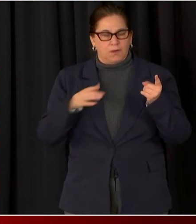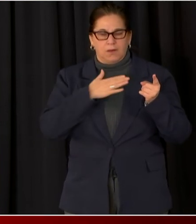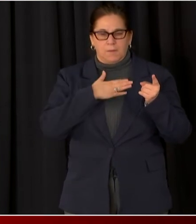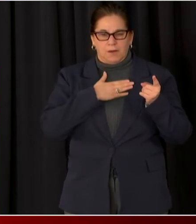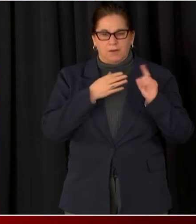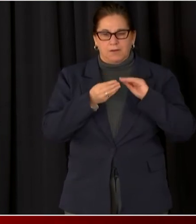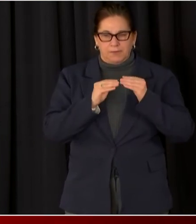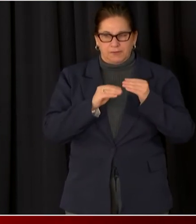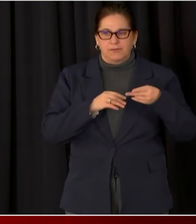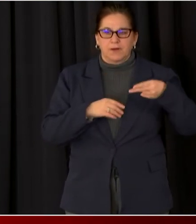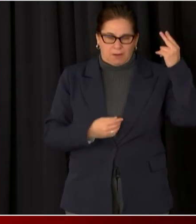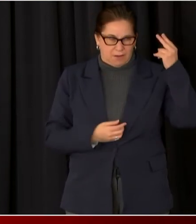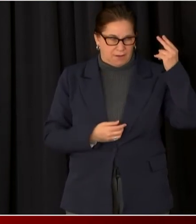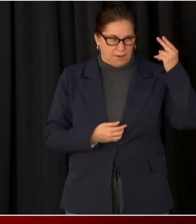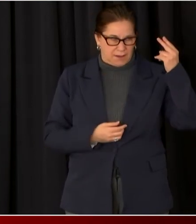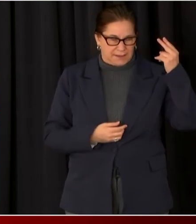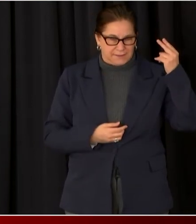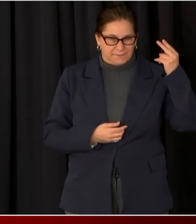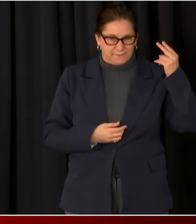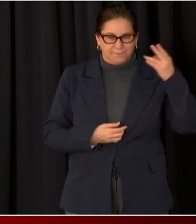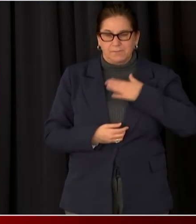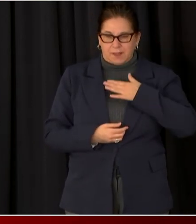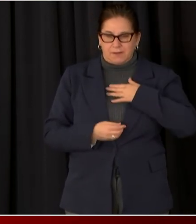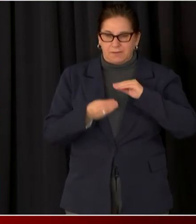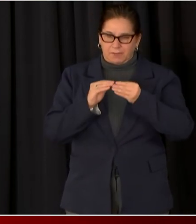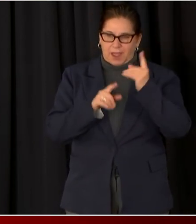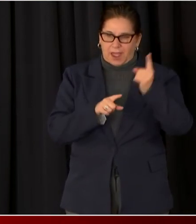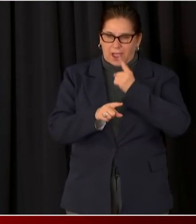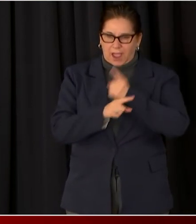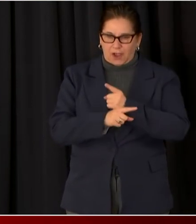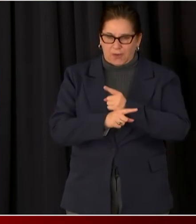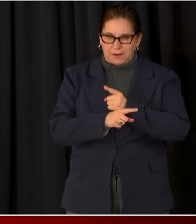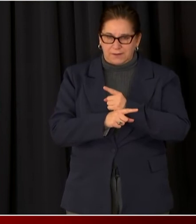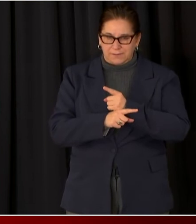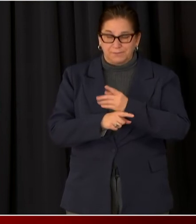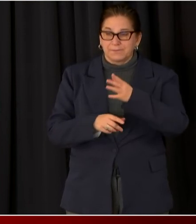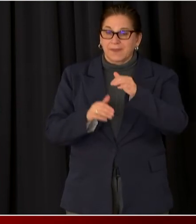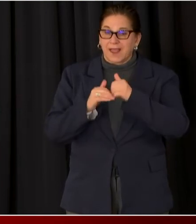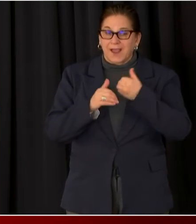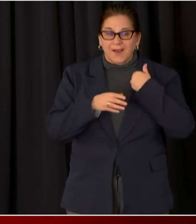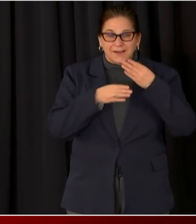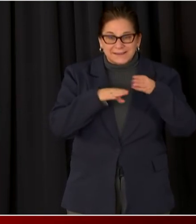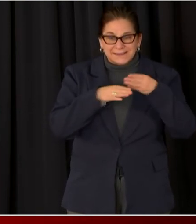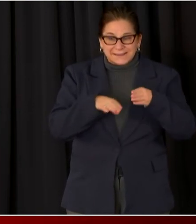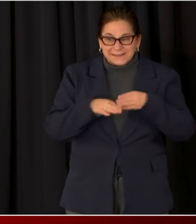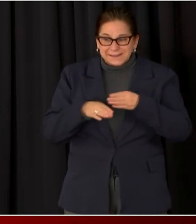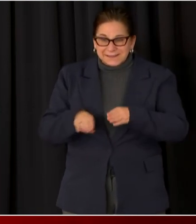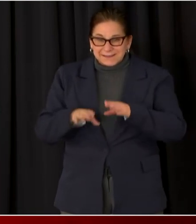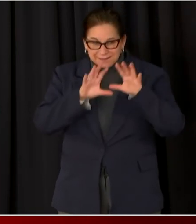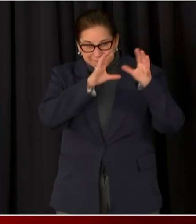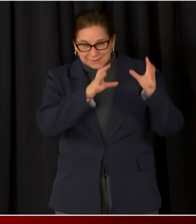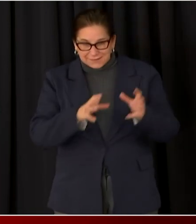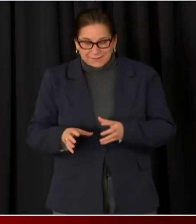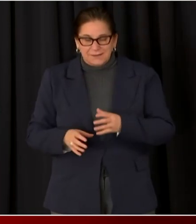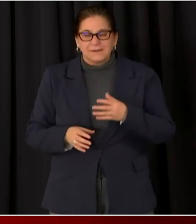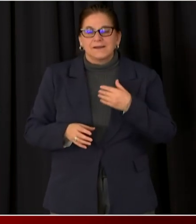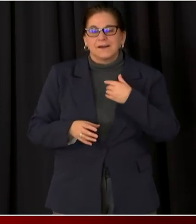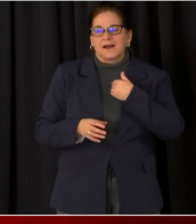You can see that we have some work to do with our younger populations. We know that it could be a little bit of a challenge